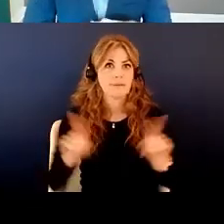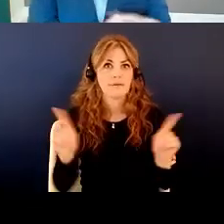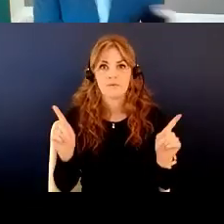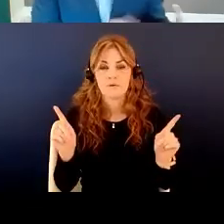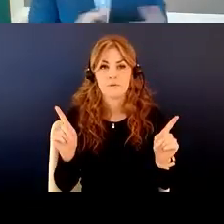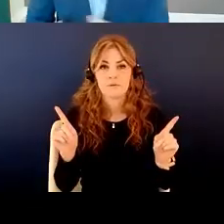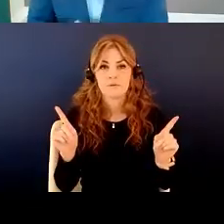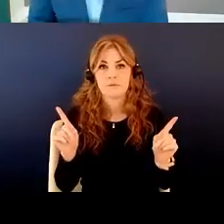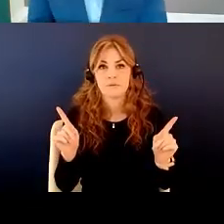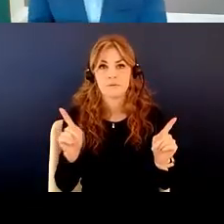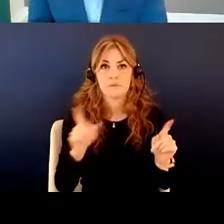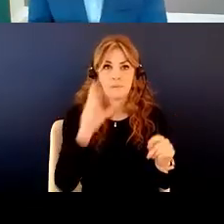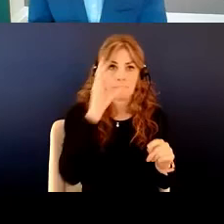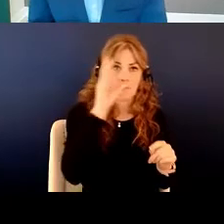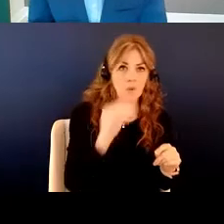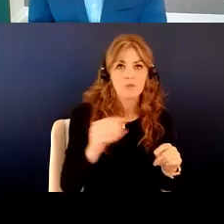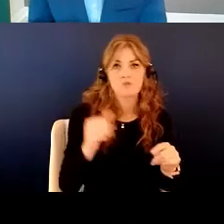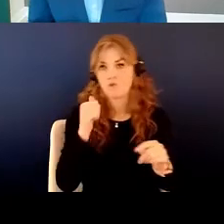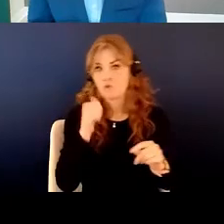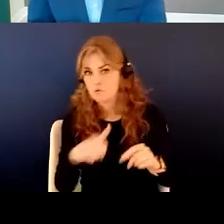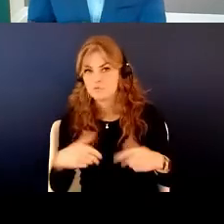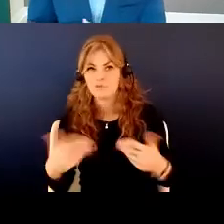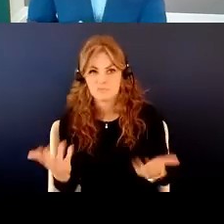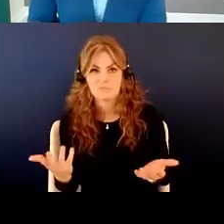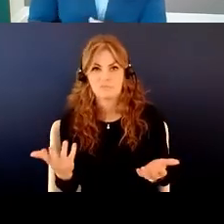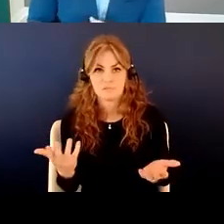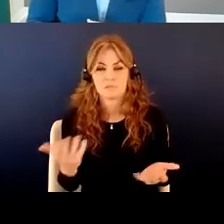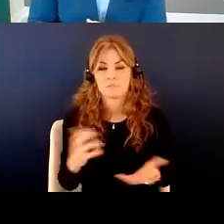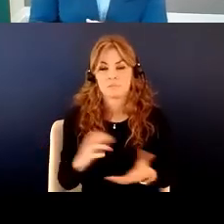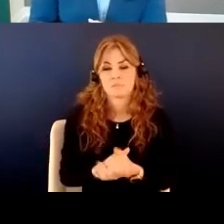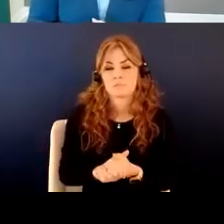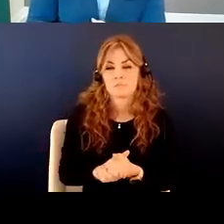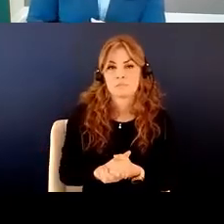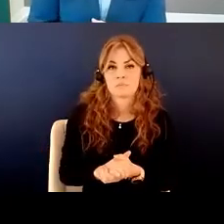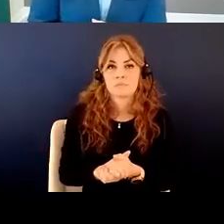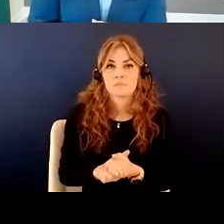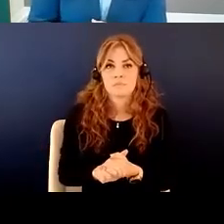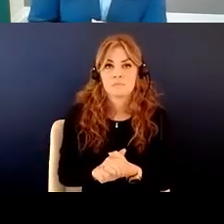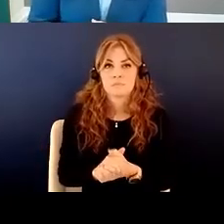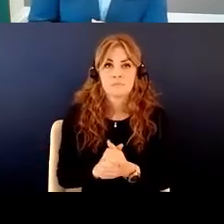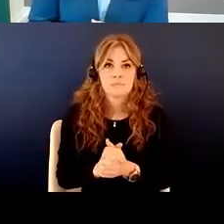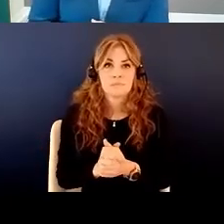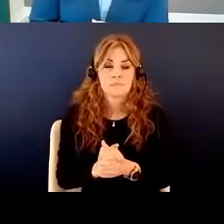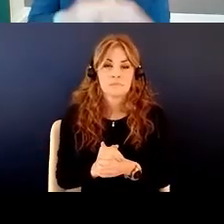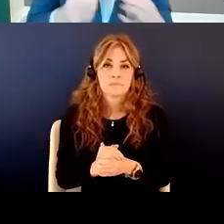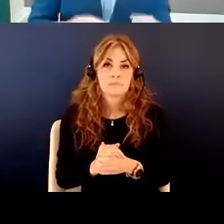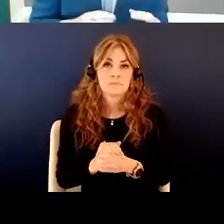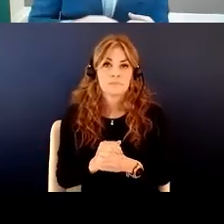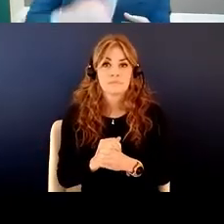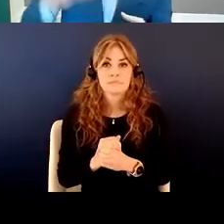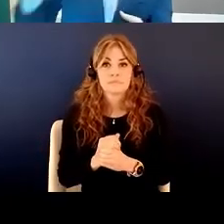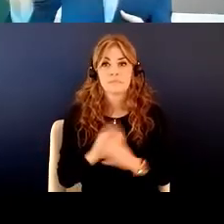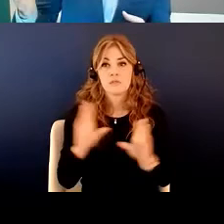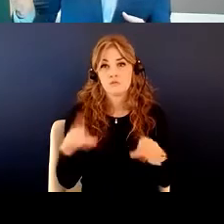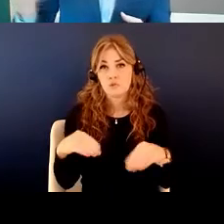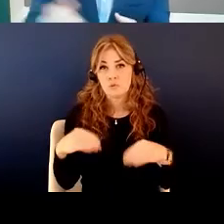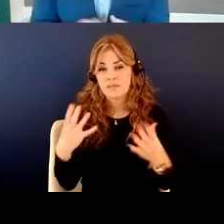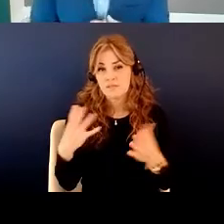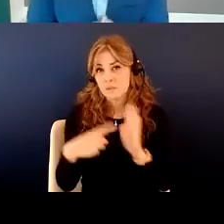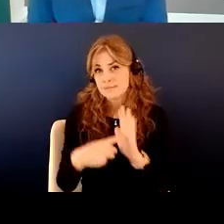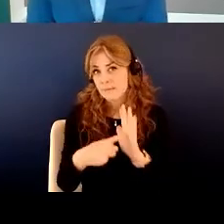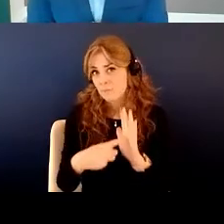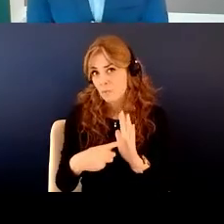slide here, between boys and girls. Okay, so if you're, to give a concrete example, back